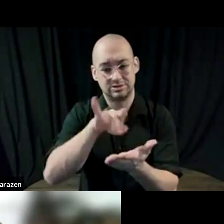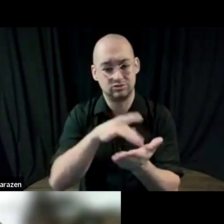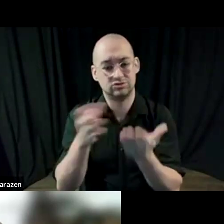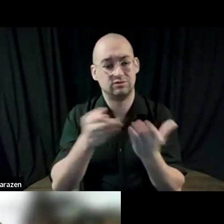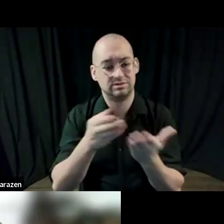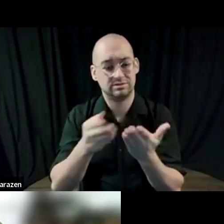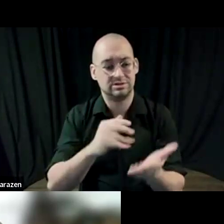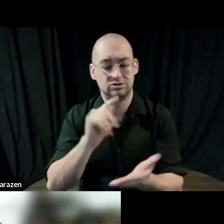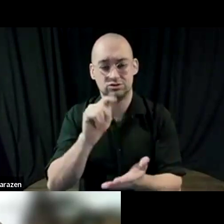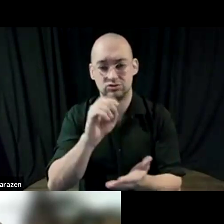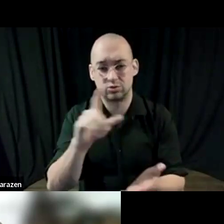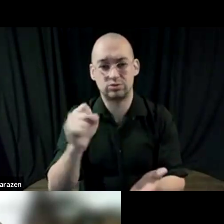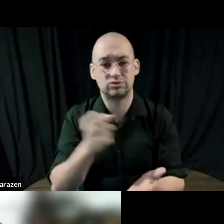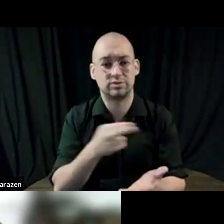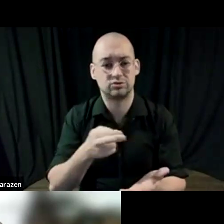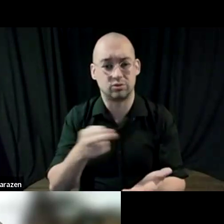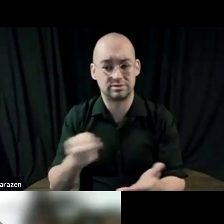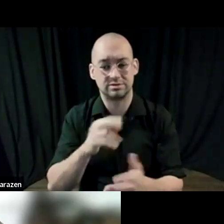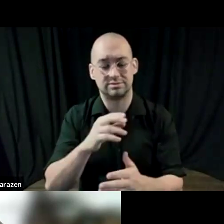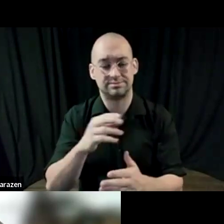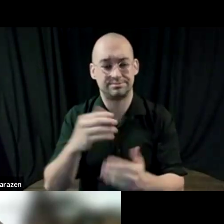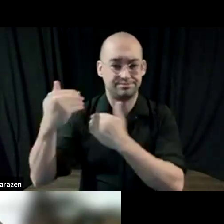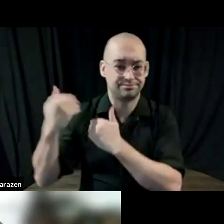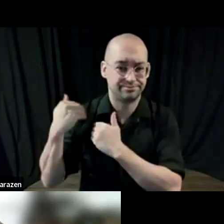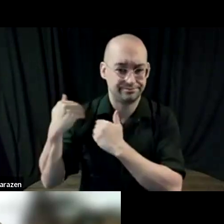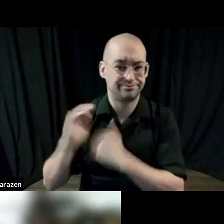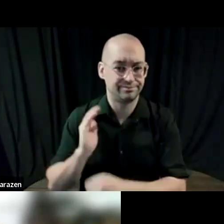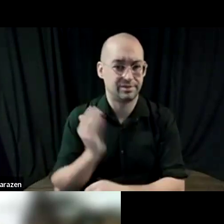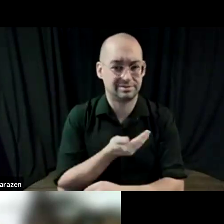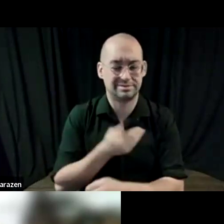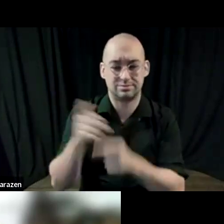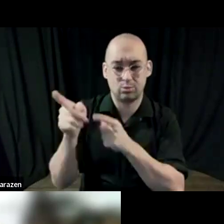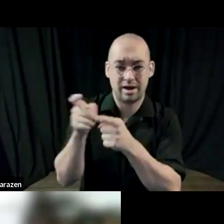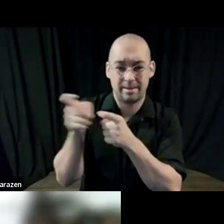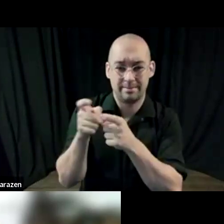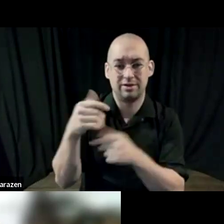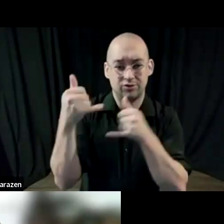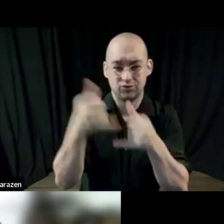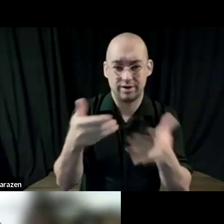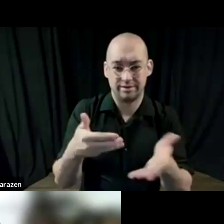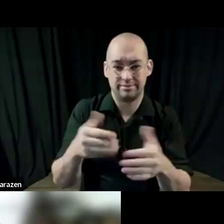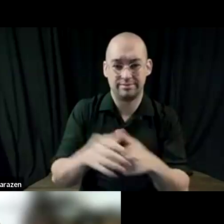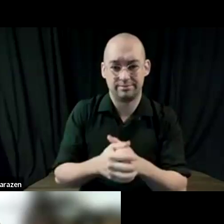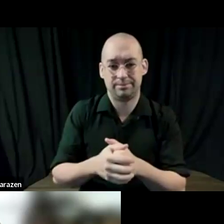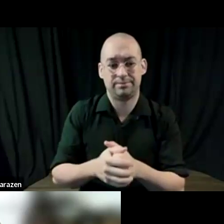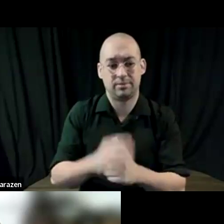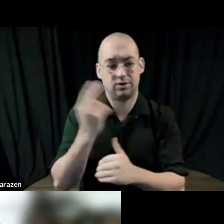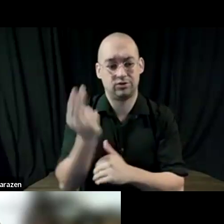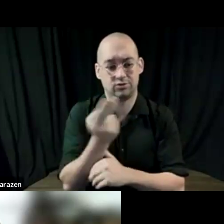are just tools and resources that would be incumbent upon us, on an administrator of a grant, to use